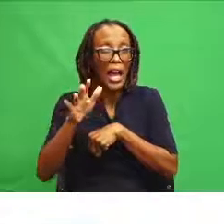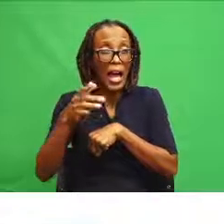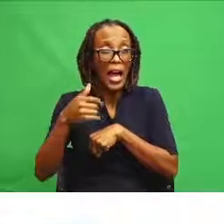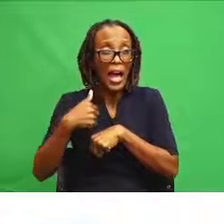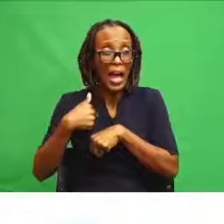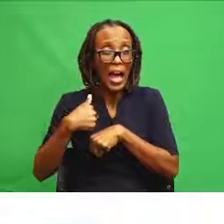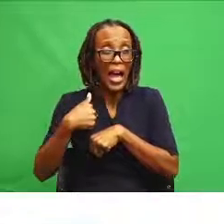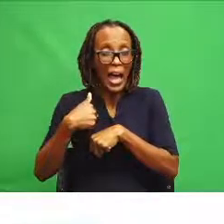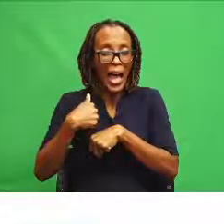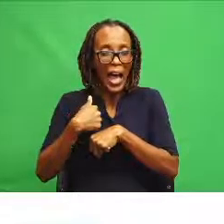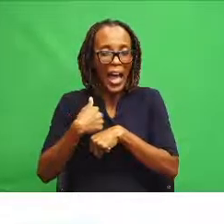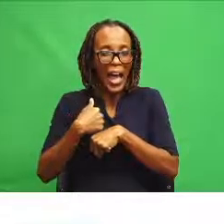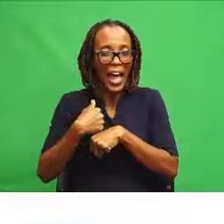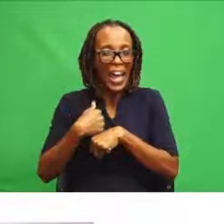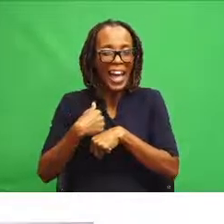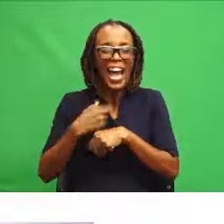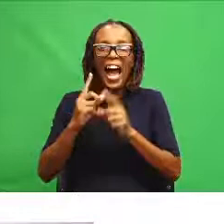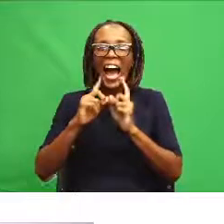to bat within my crease.